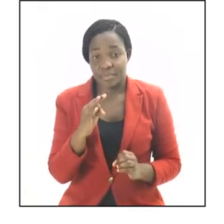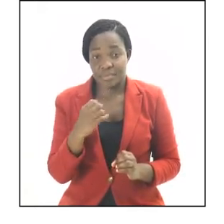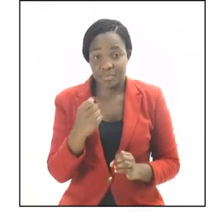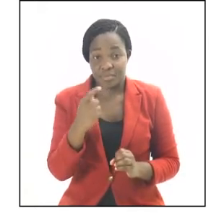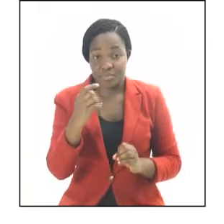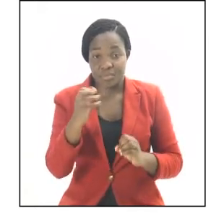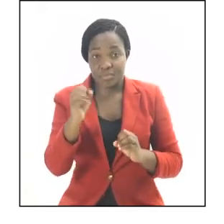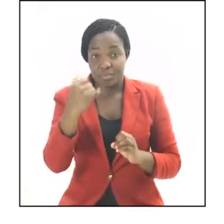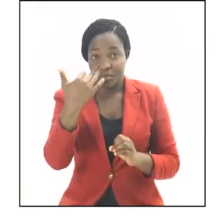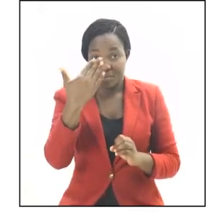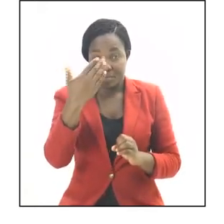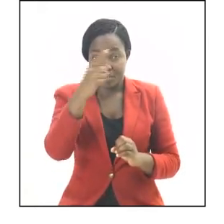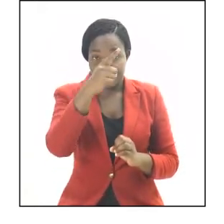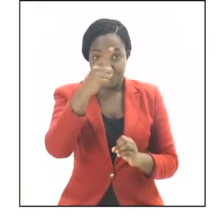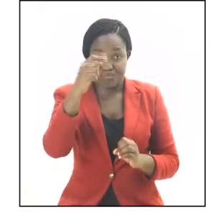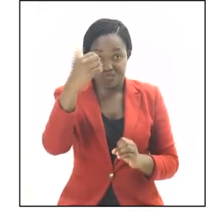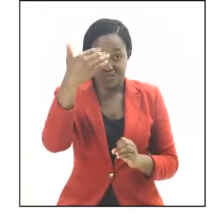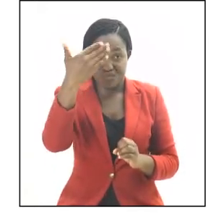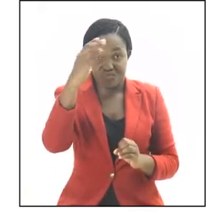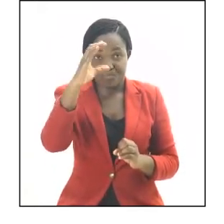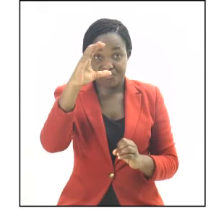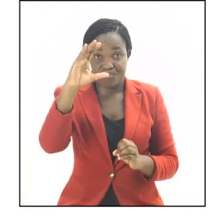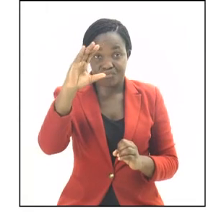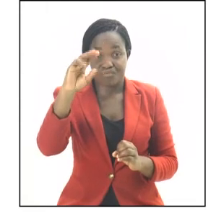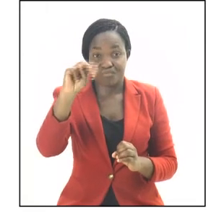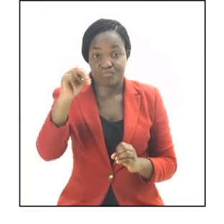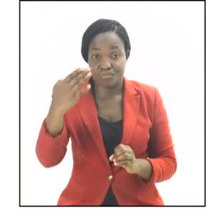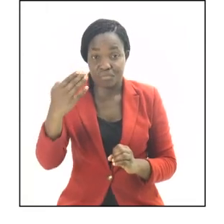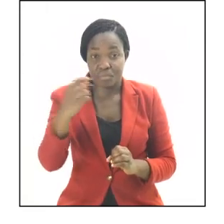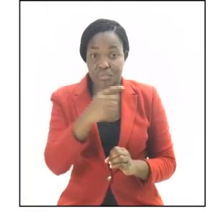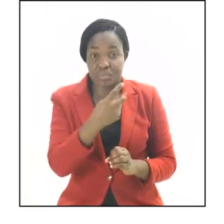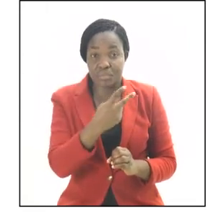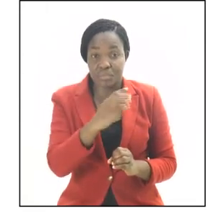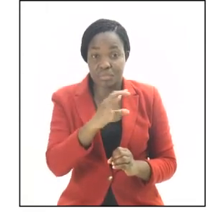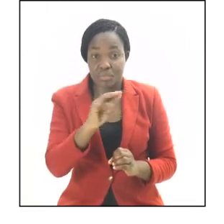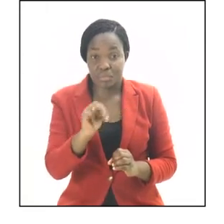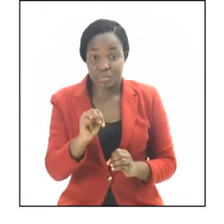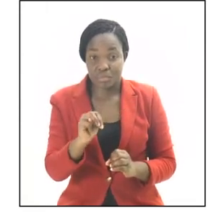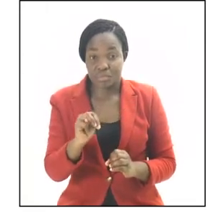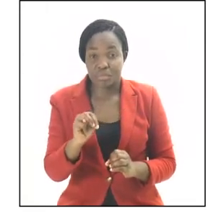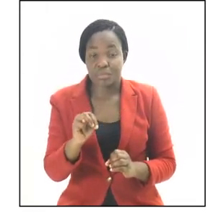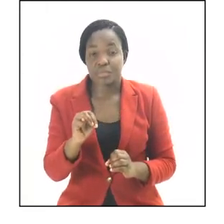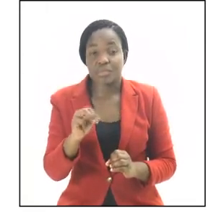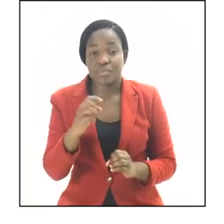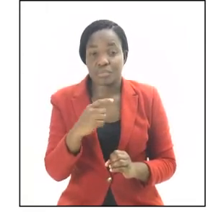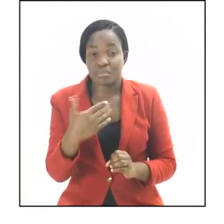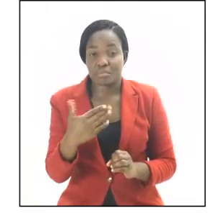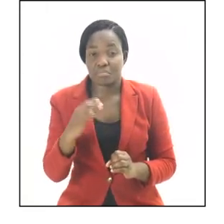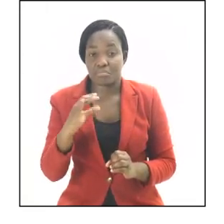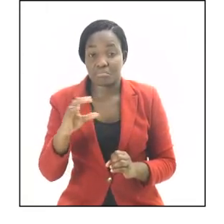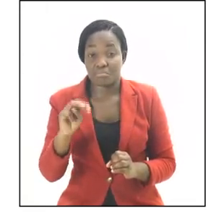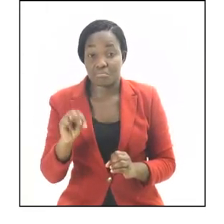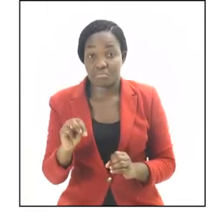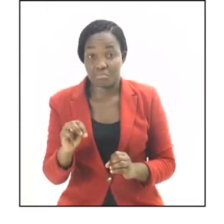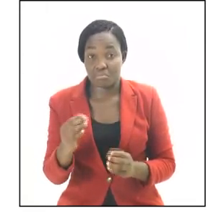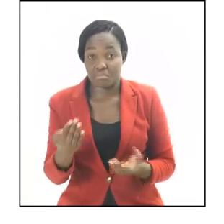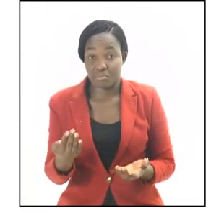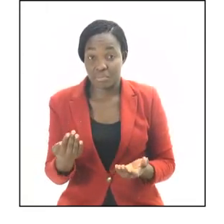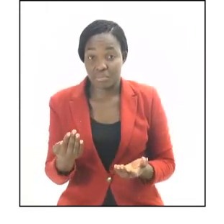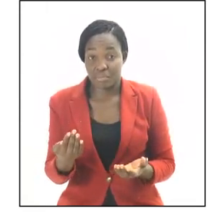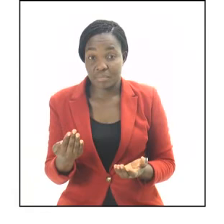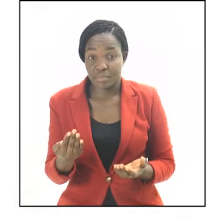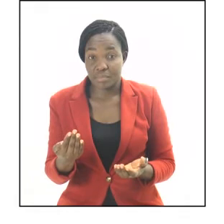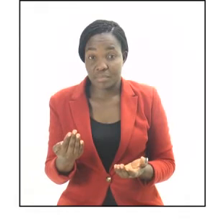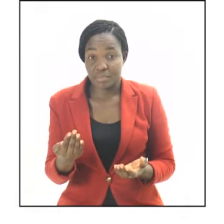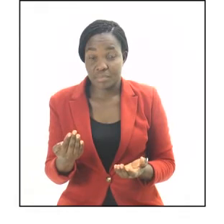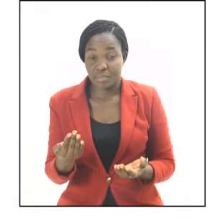of 5 centimeters, 12 centimeters, 4 centimeters, and 15 centimeters, then